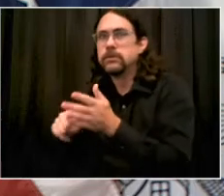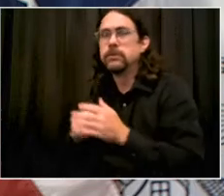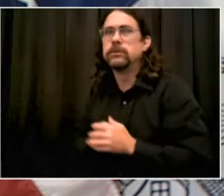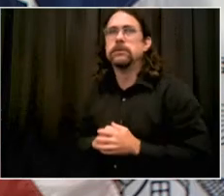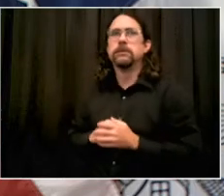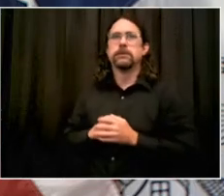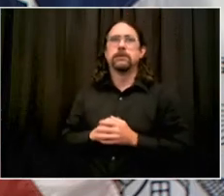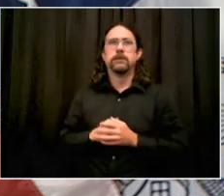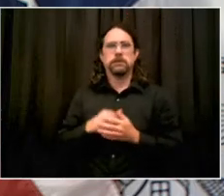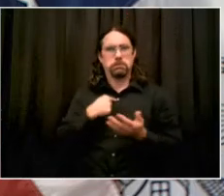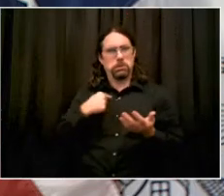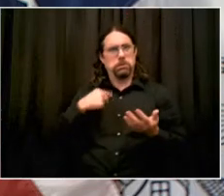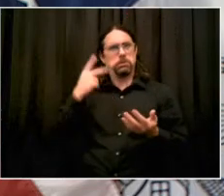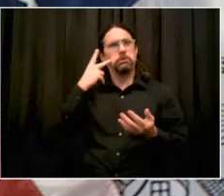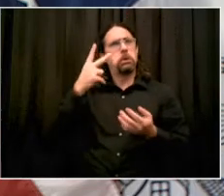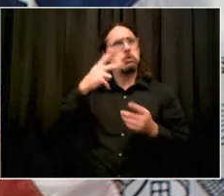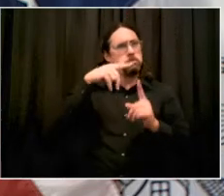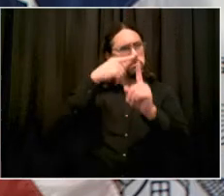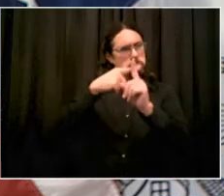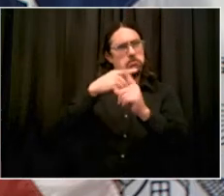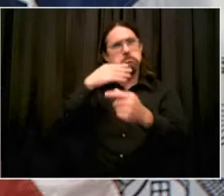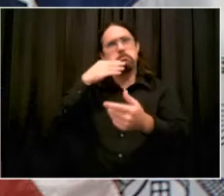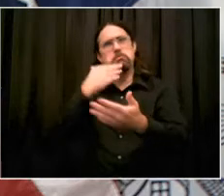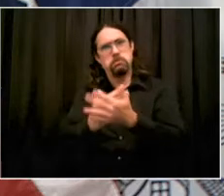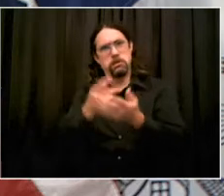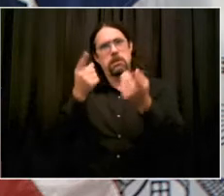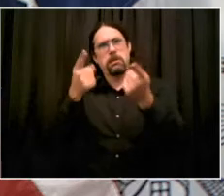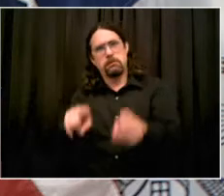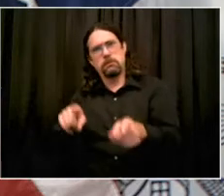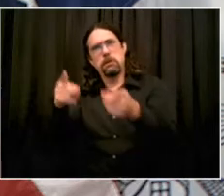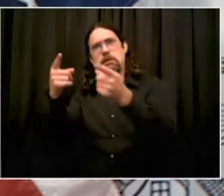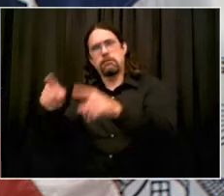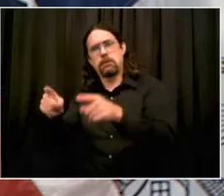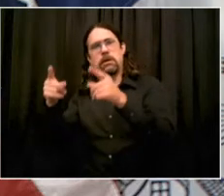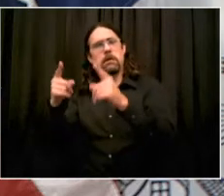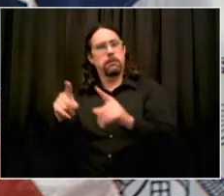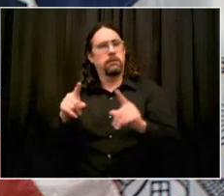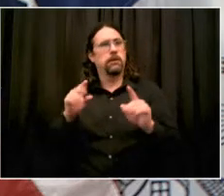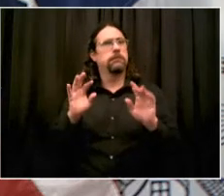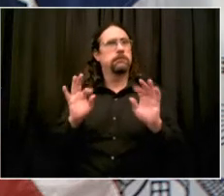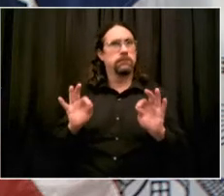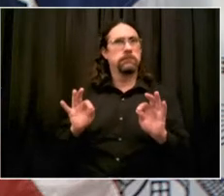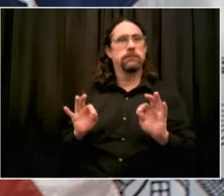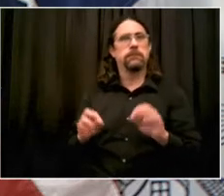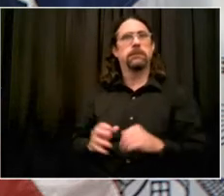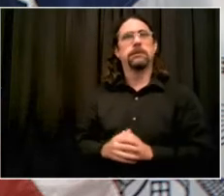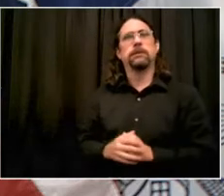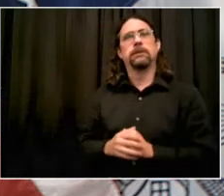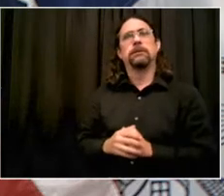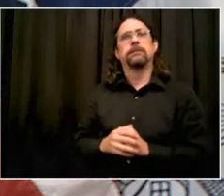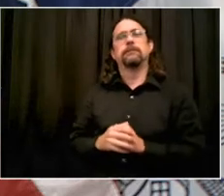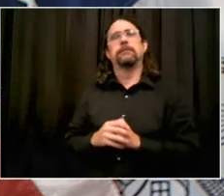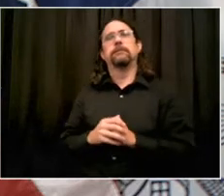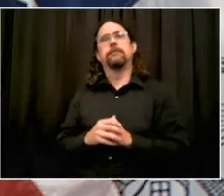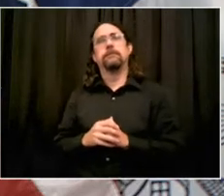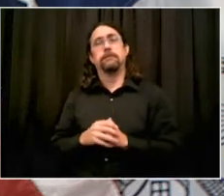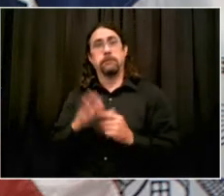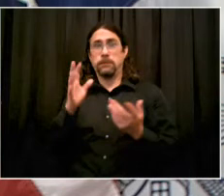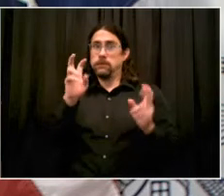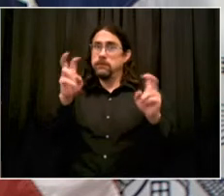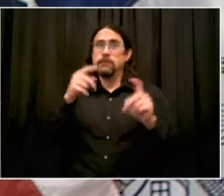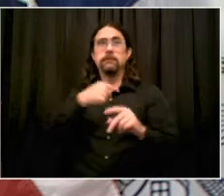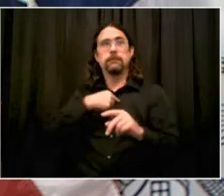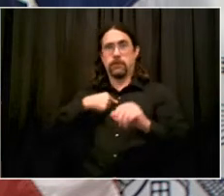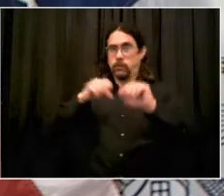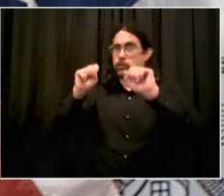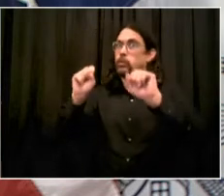closing of businesses on some scale, and a broader closing of community institutions. We do not want to do that if there's